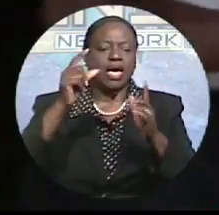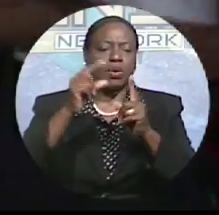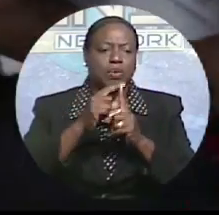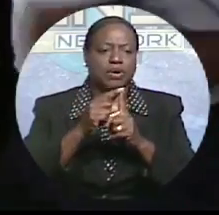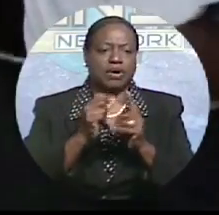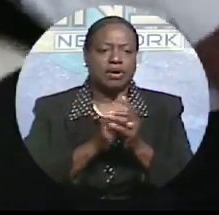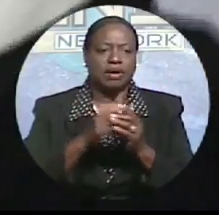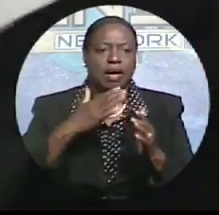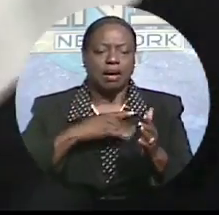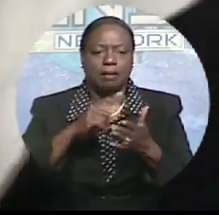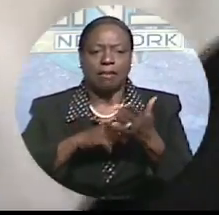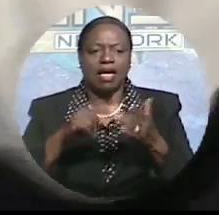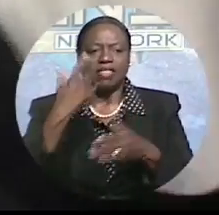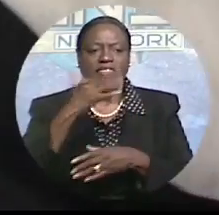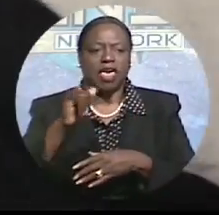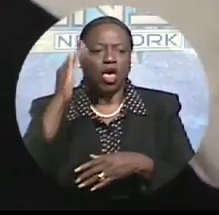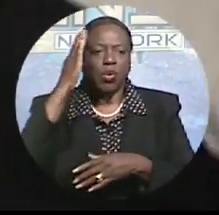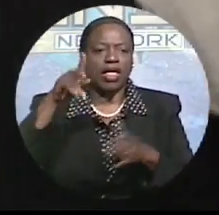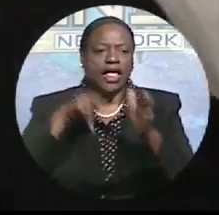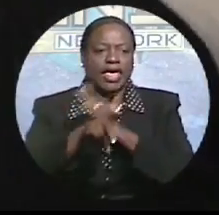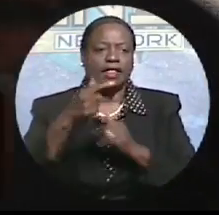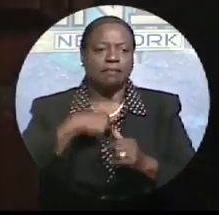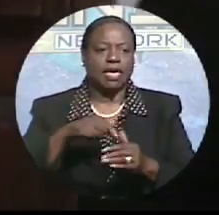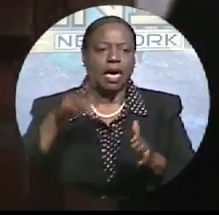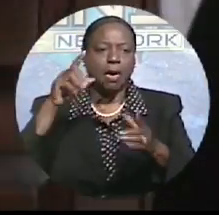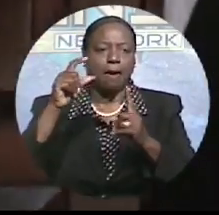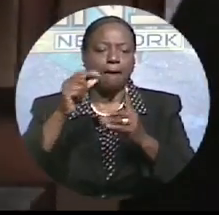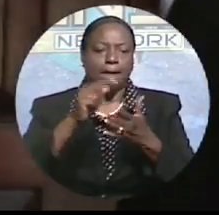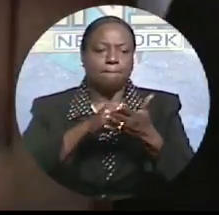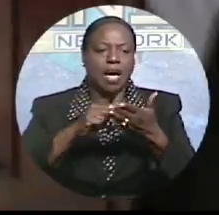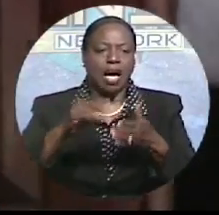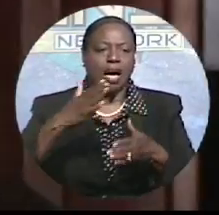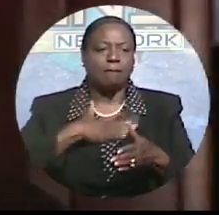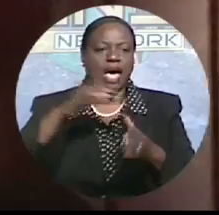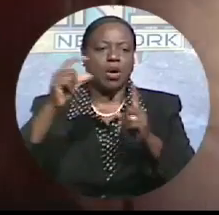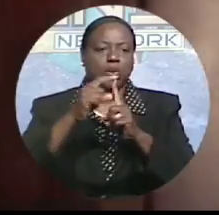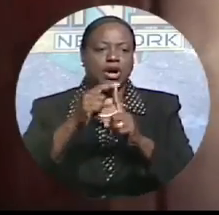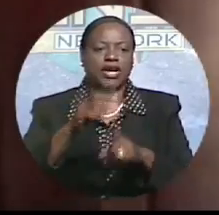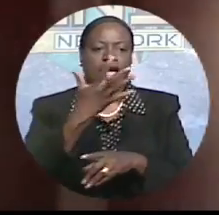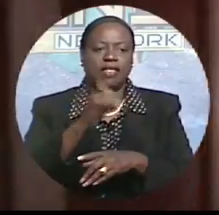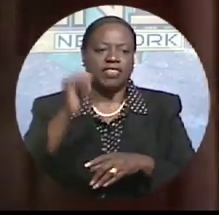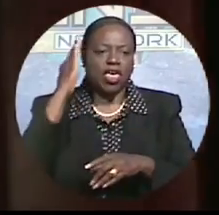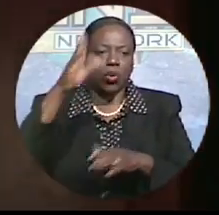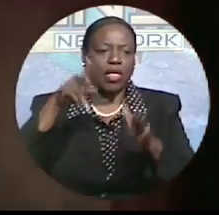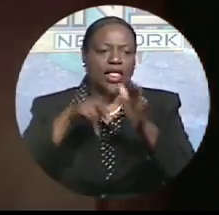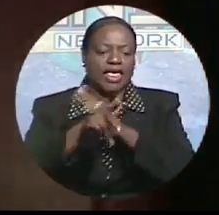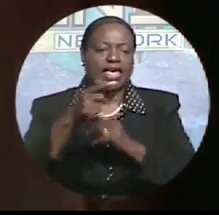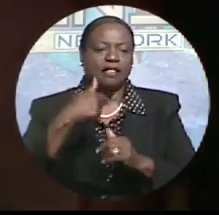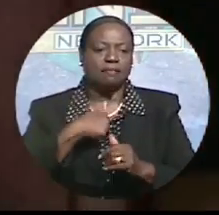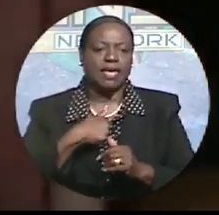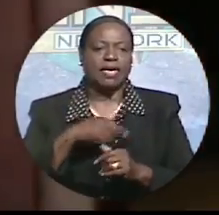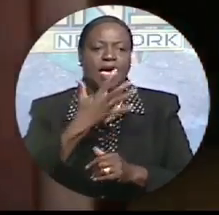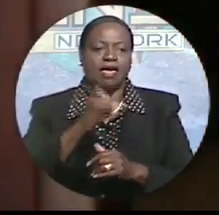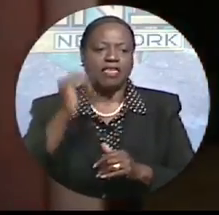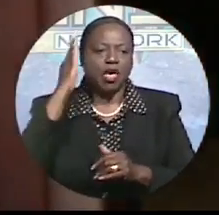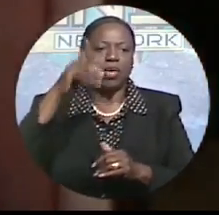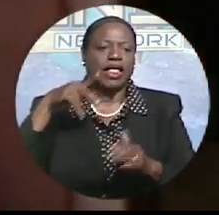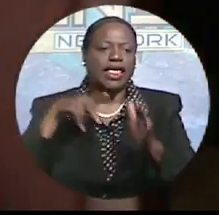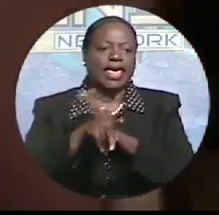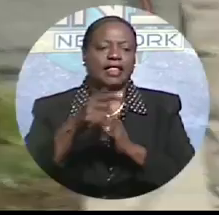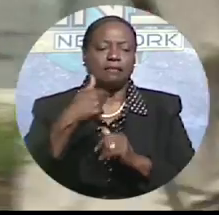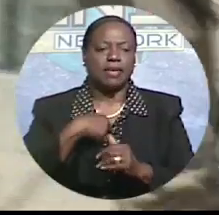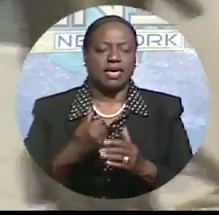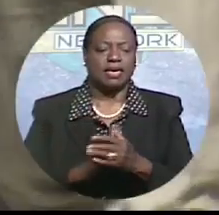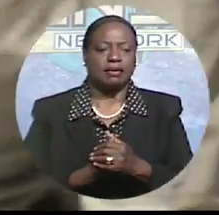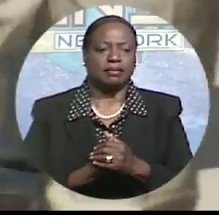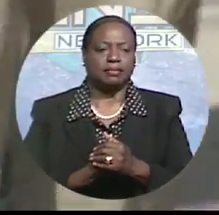of April! They're gonna kill me! Mark my way! They're gonna kill me! Mark my way! They're gonna kill me! Mark my